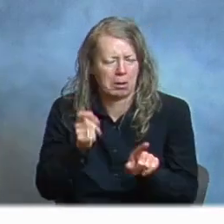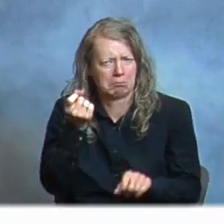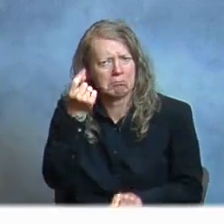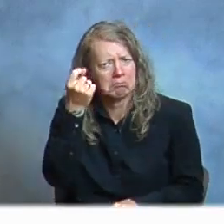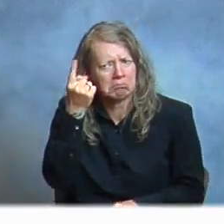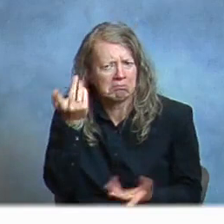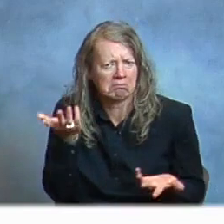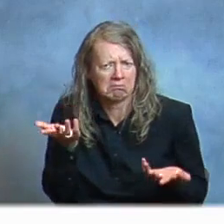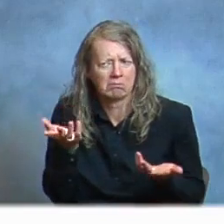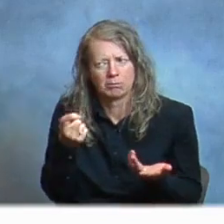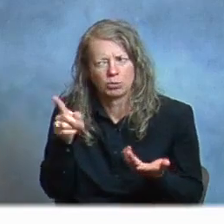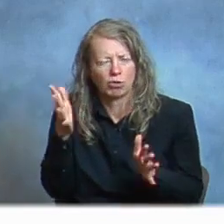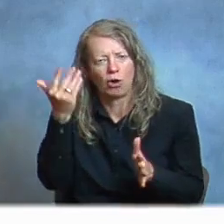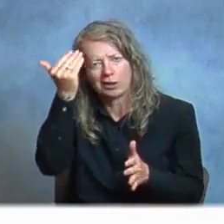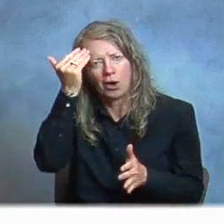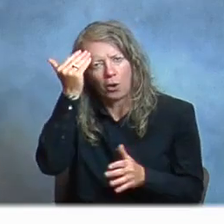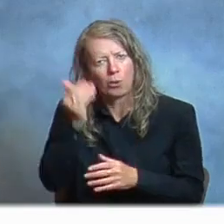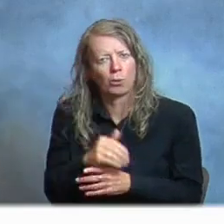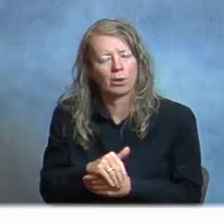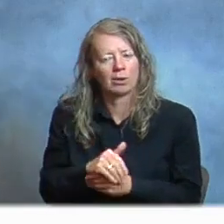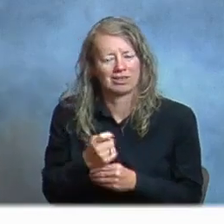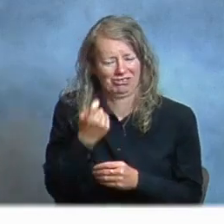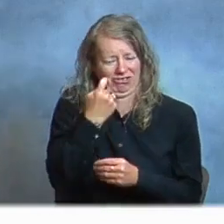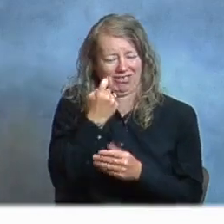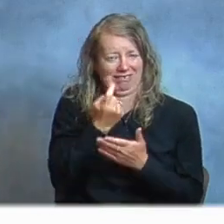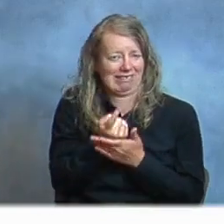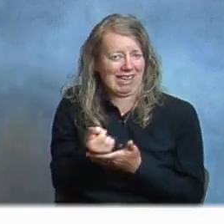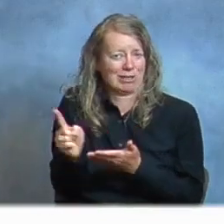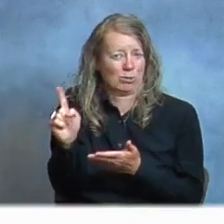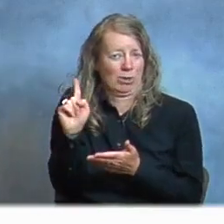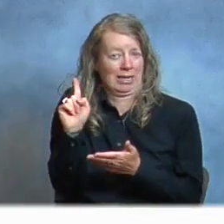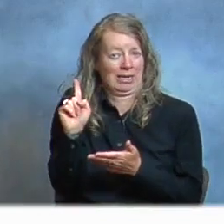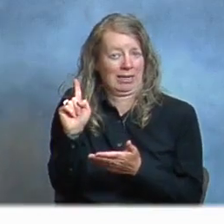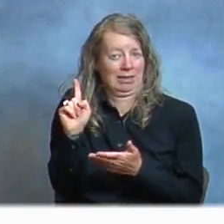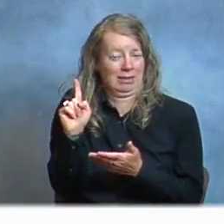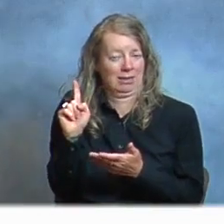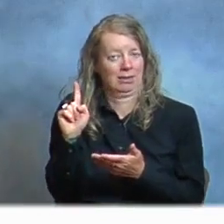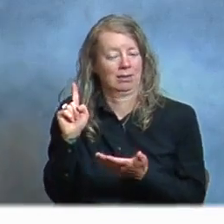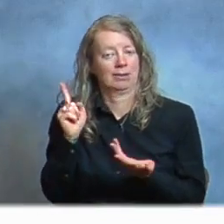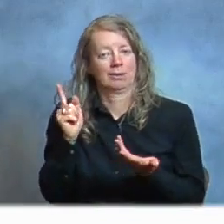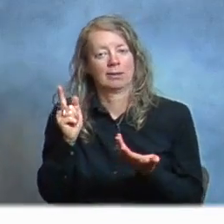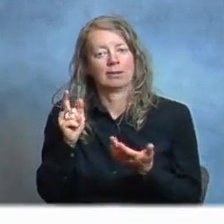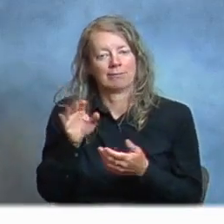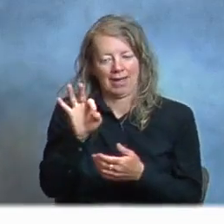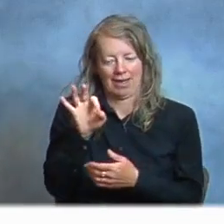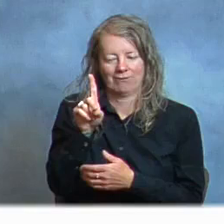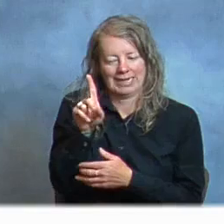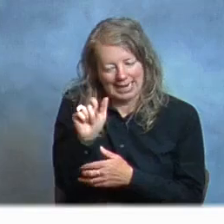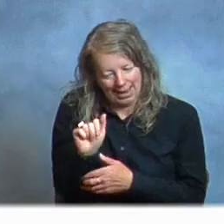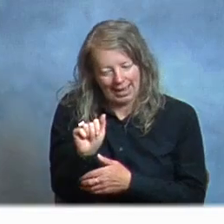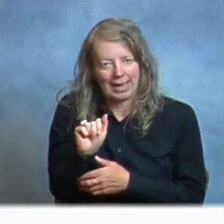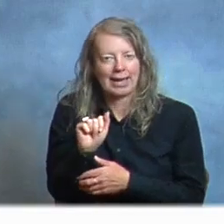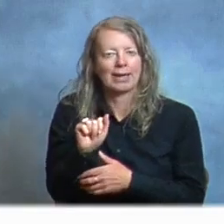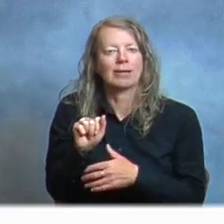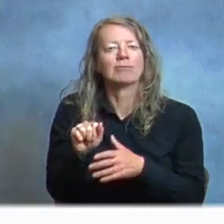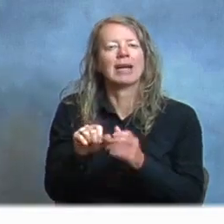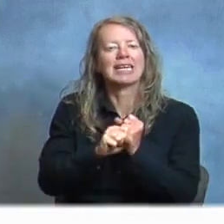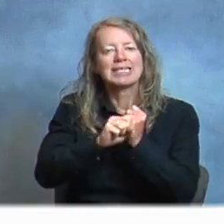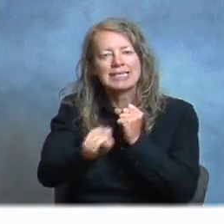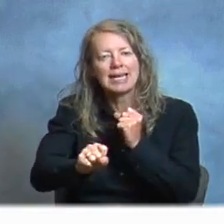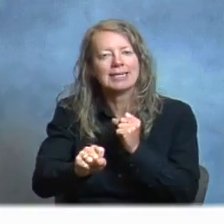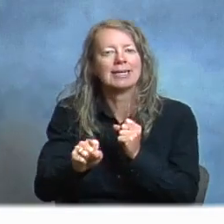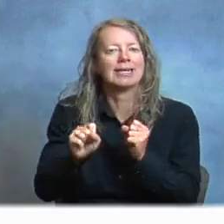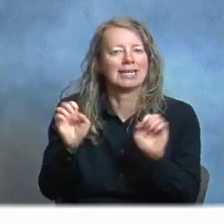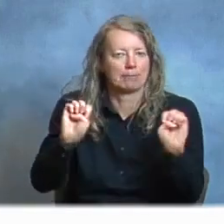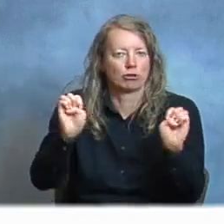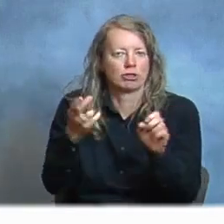all are probably aware, that given that it was just last week that this group received the FDA extension for that EUA,